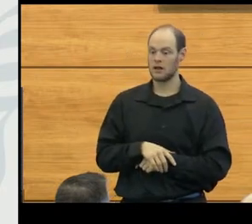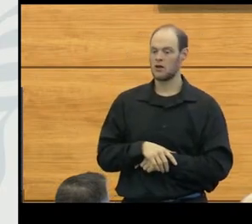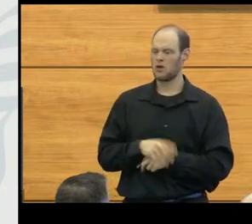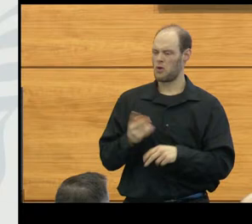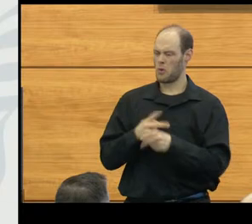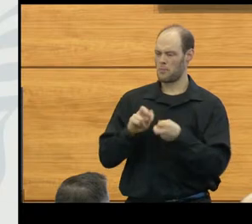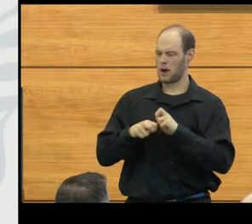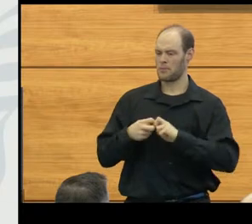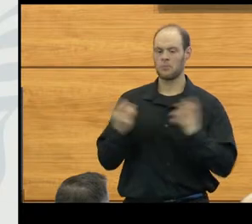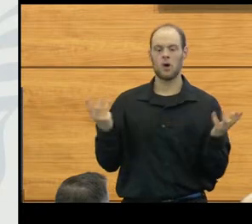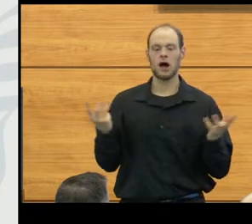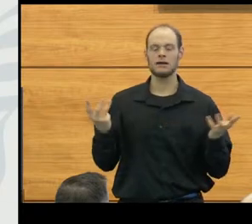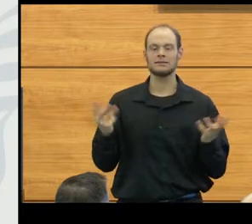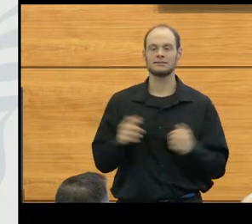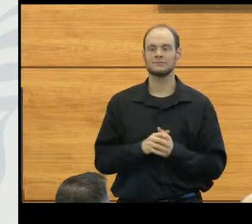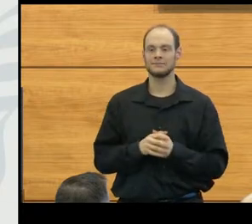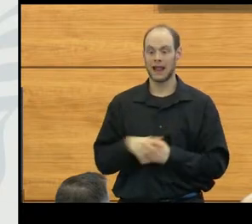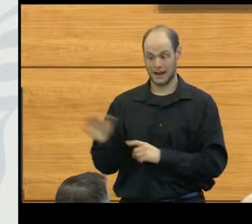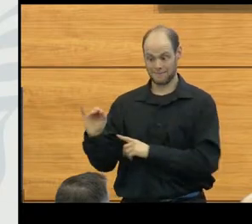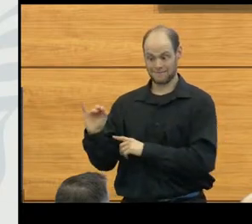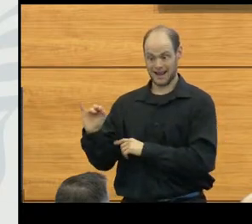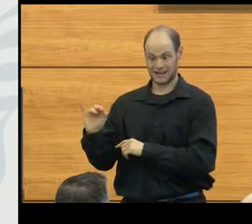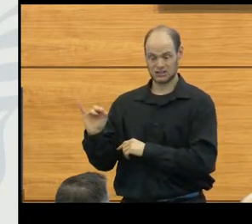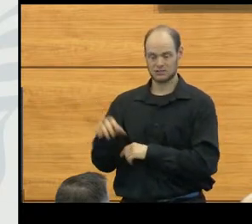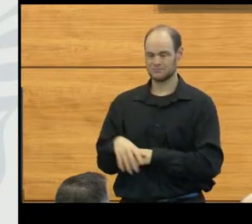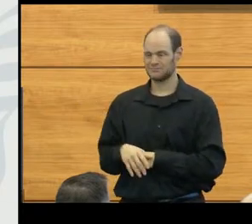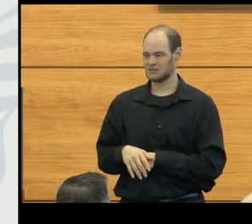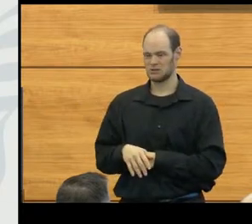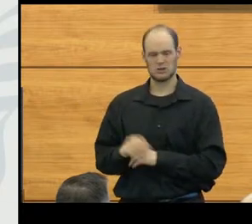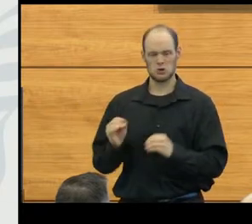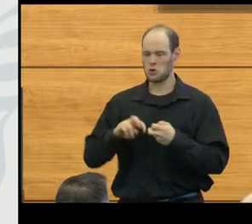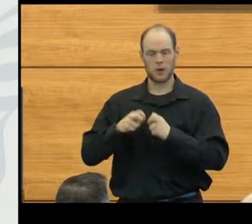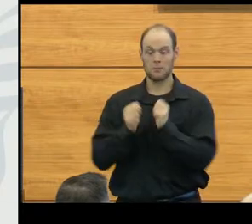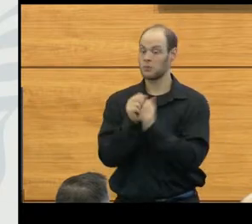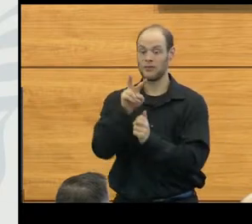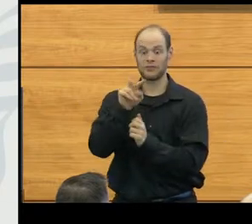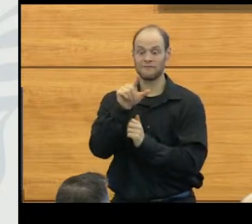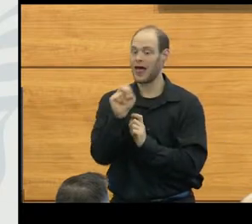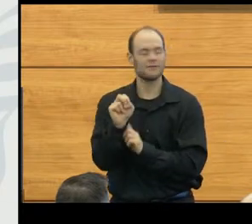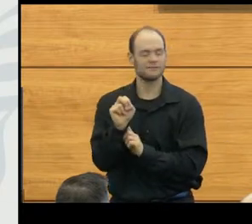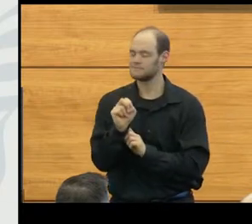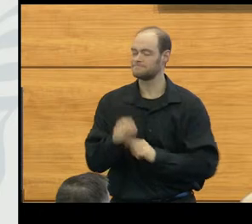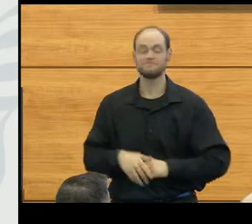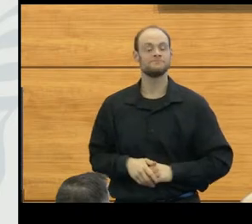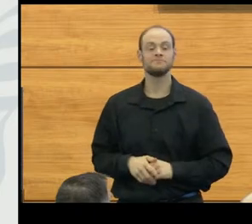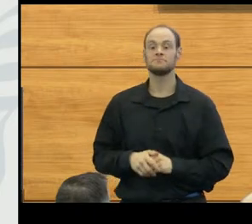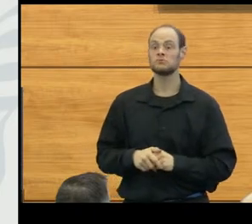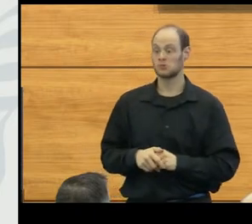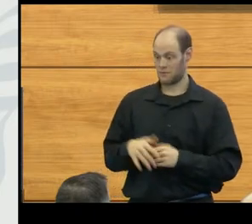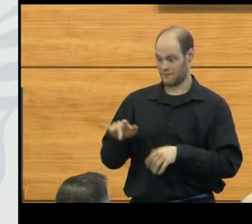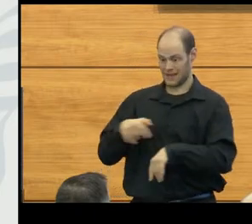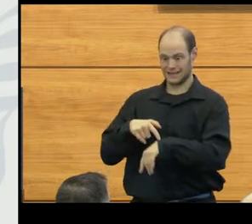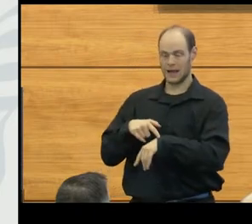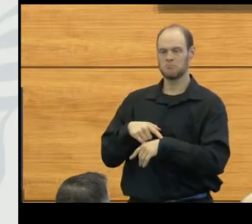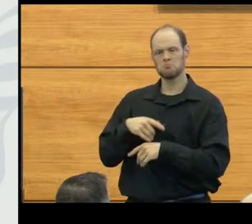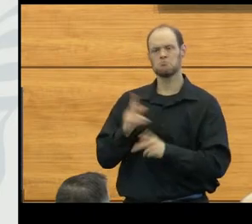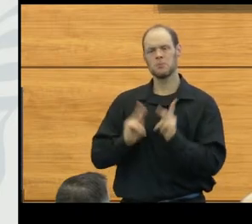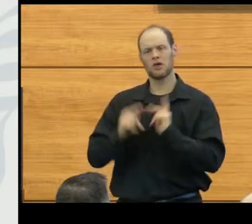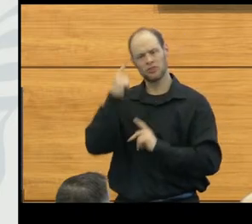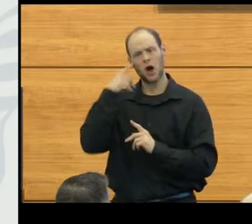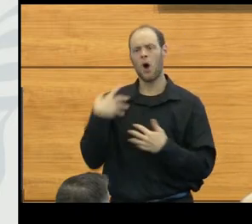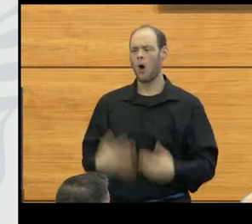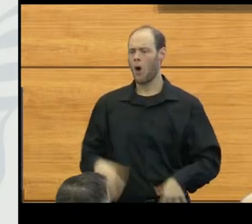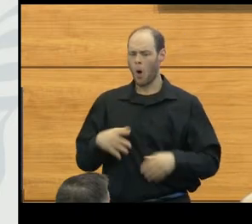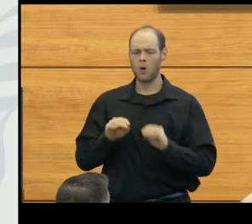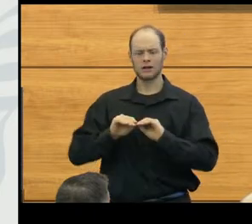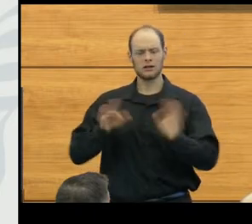problems centered around infection. There were not problems with the valve. And so at that point, everybody felt that there was